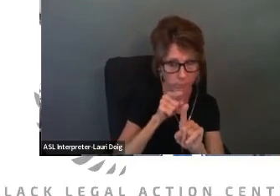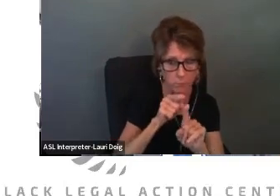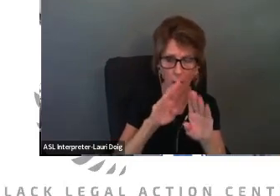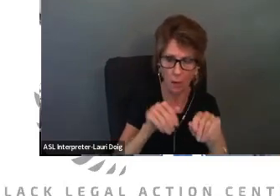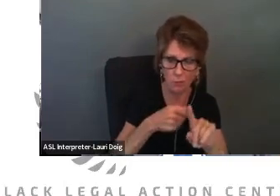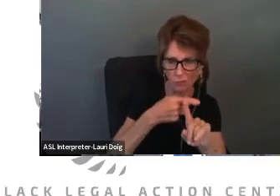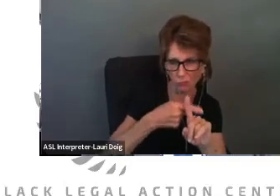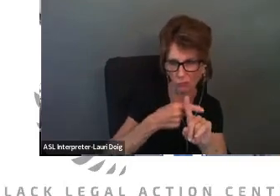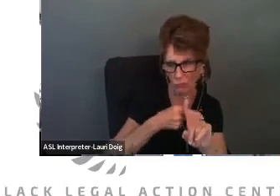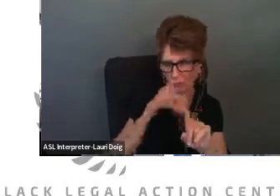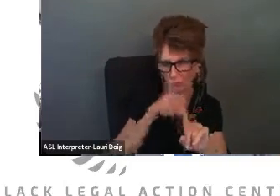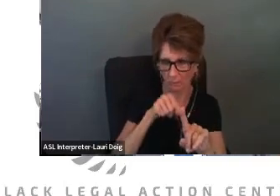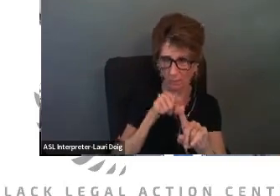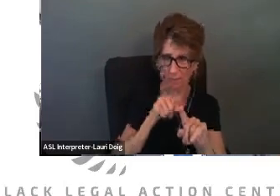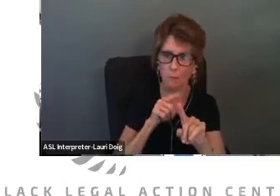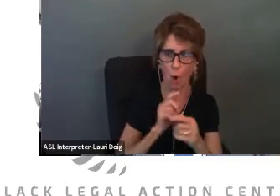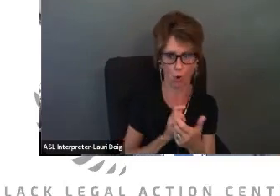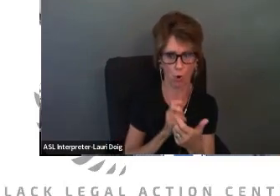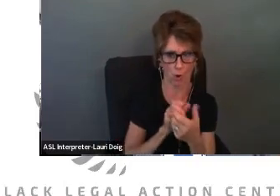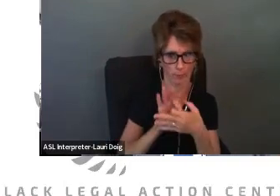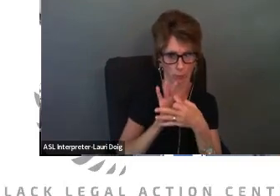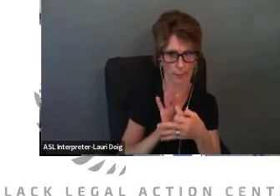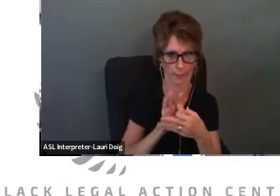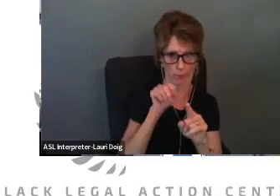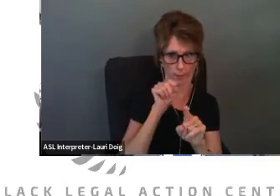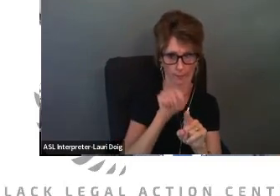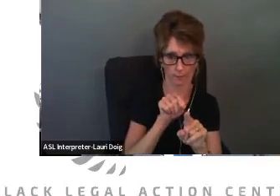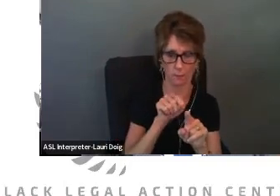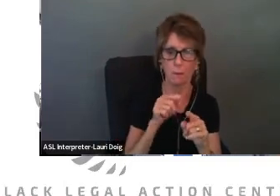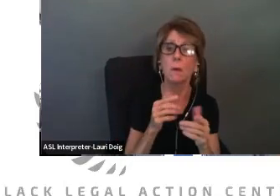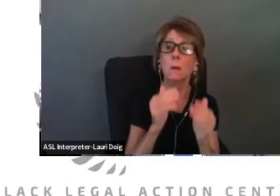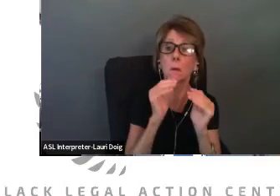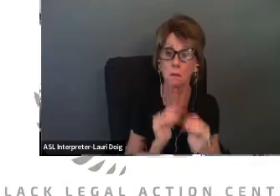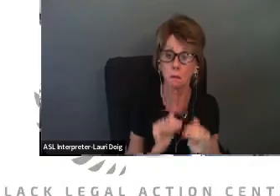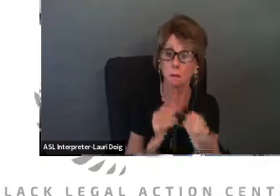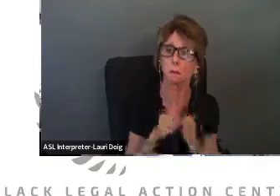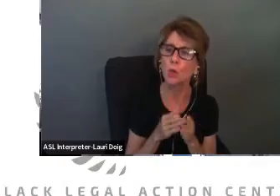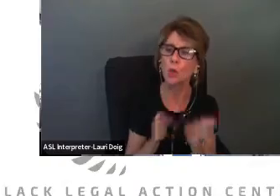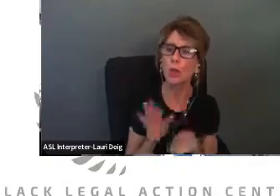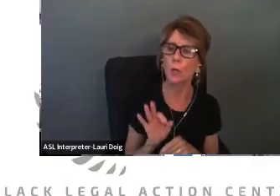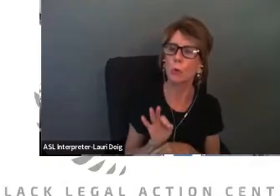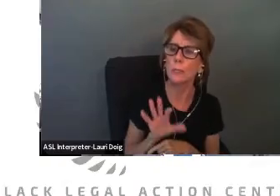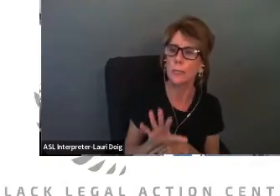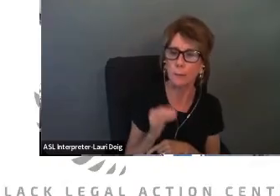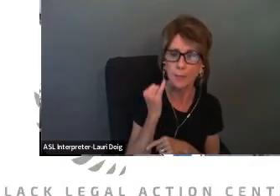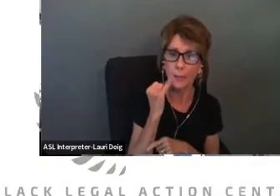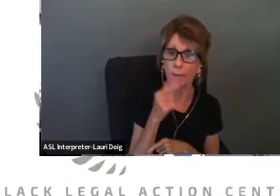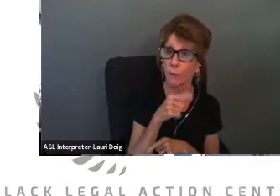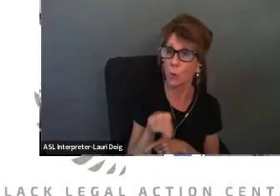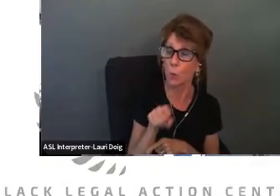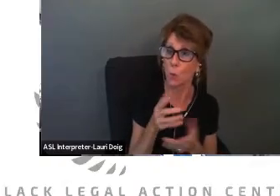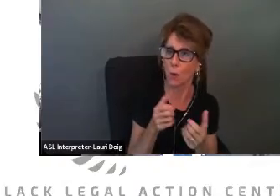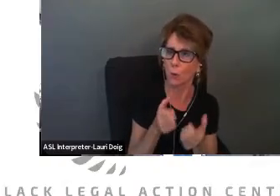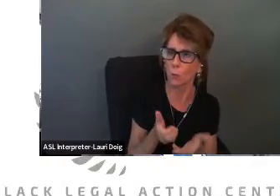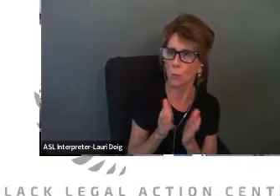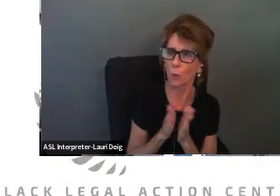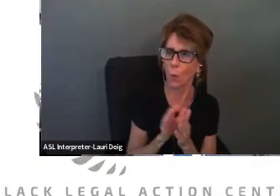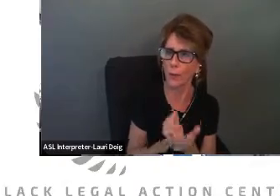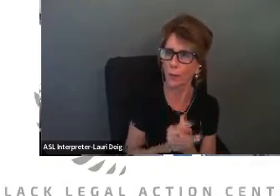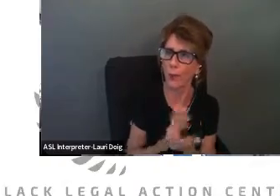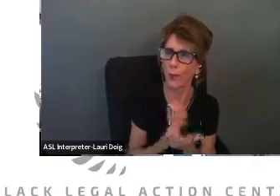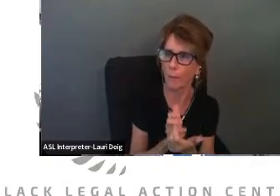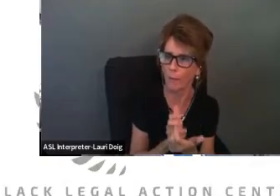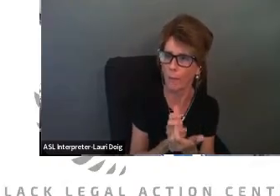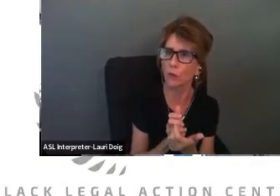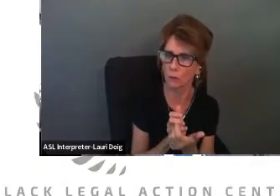And then we will walk through some general tips when you are requesting accommodation.